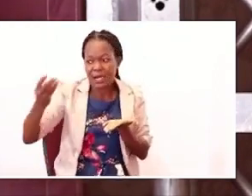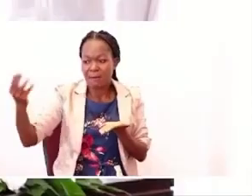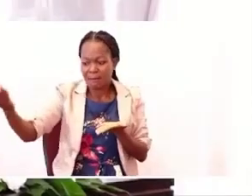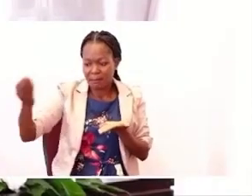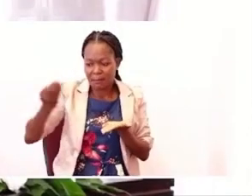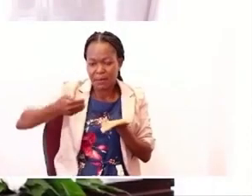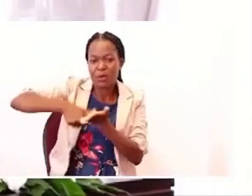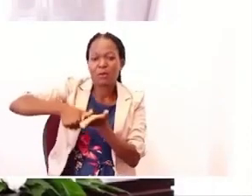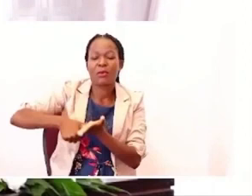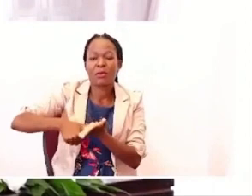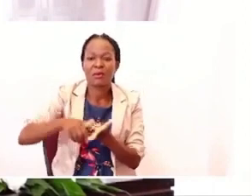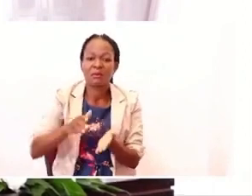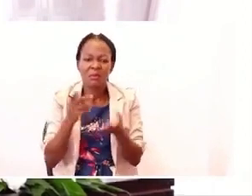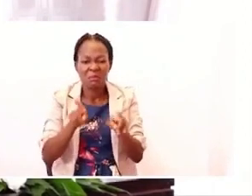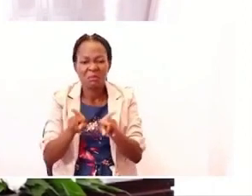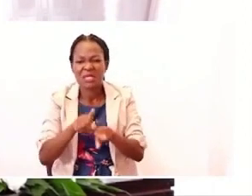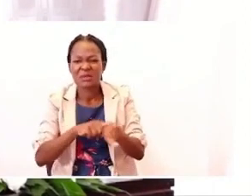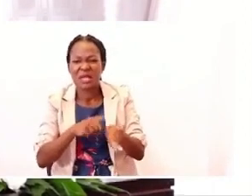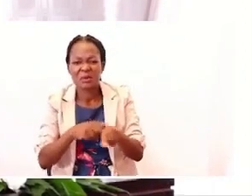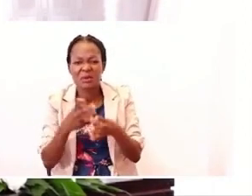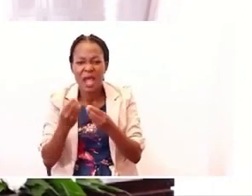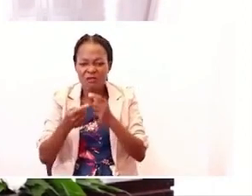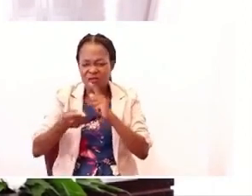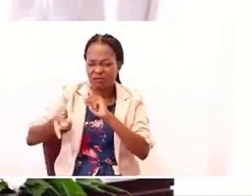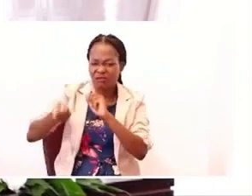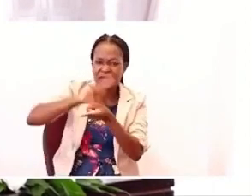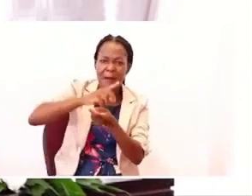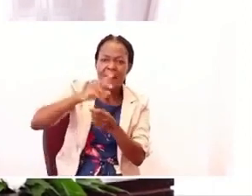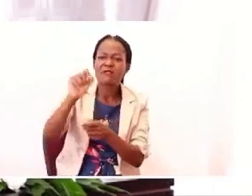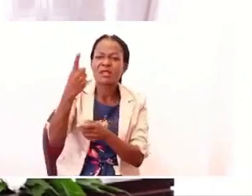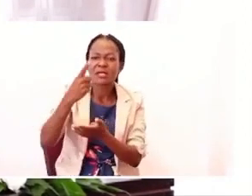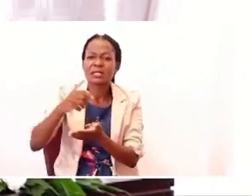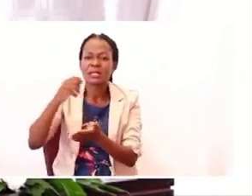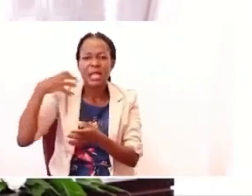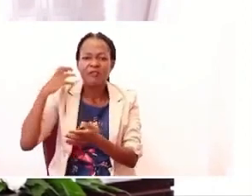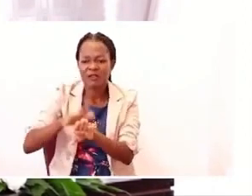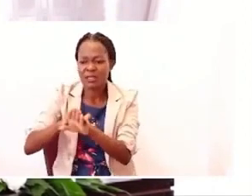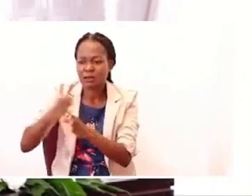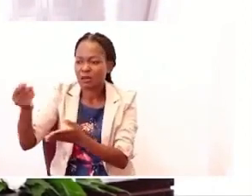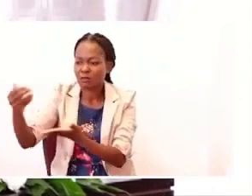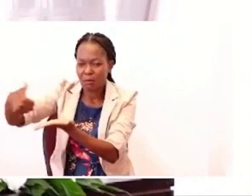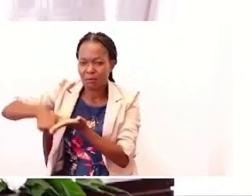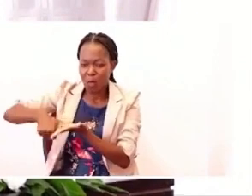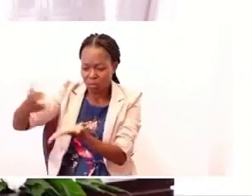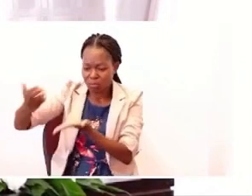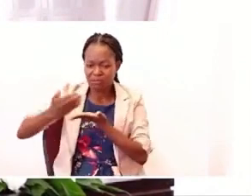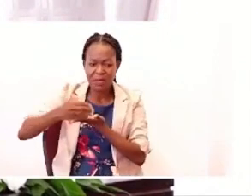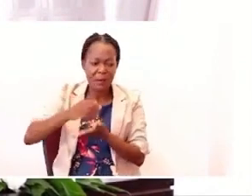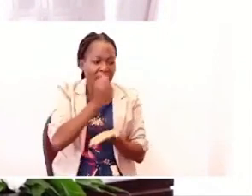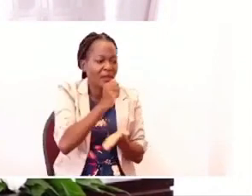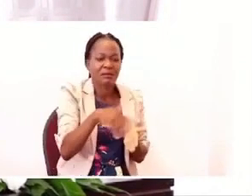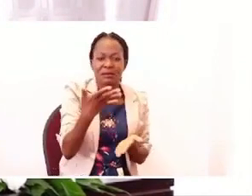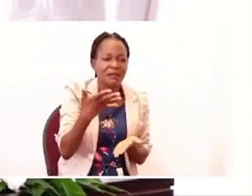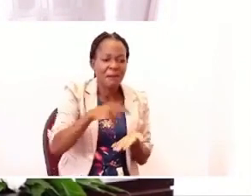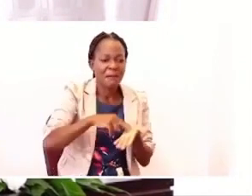you have a situation where the reverse is the case, then you have serious problems, because